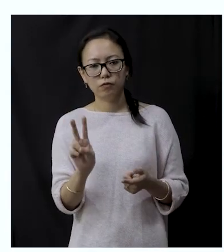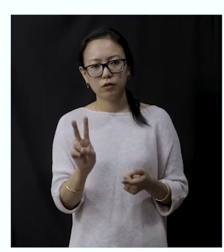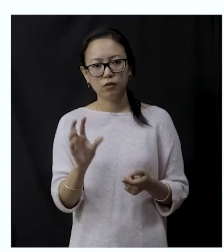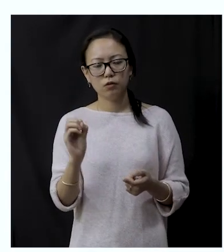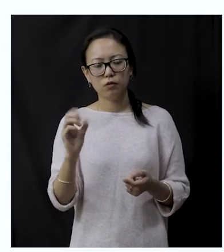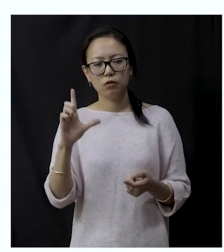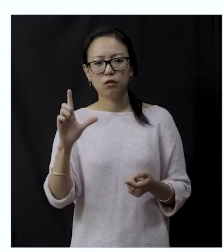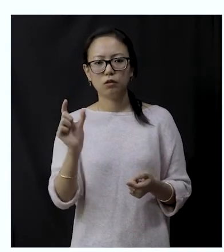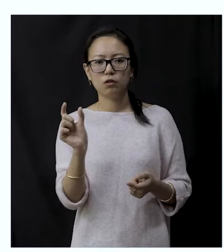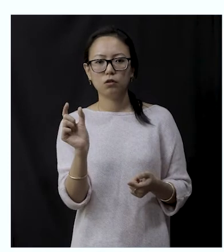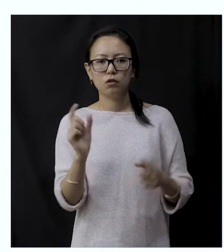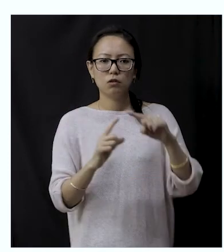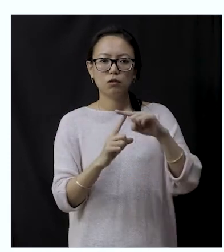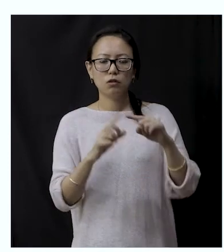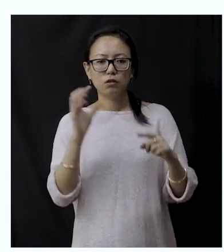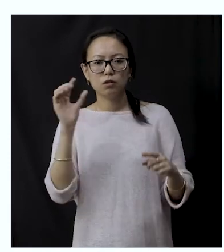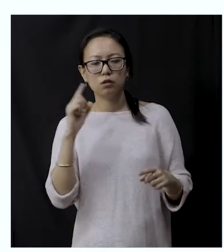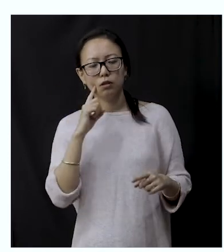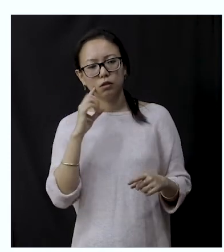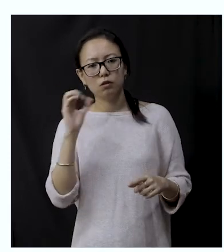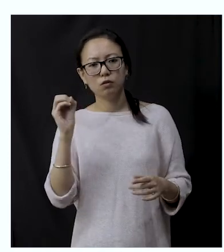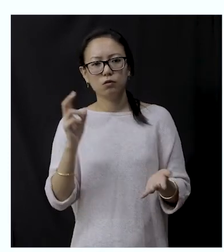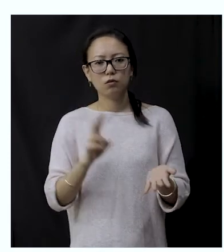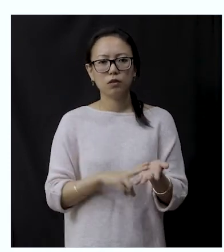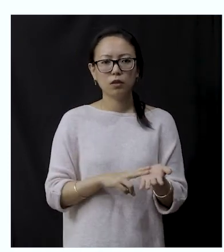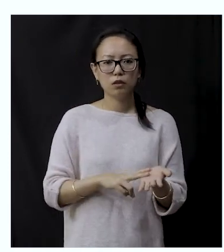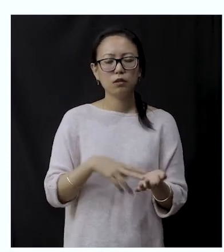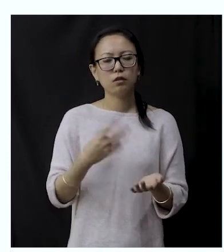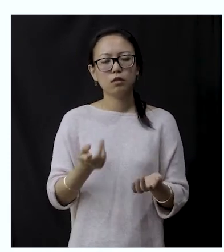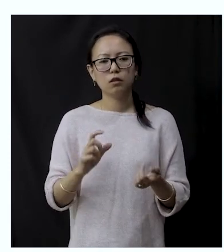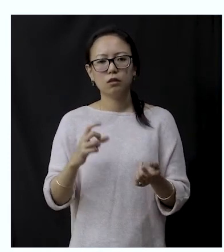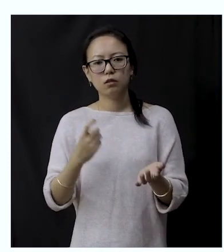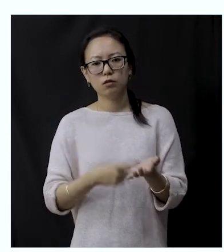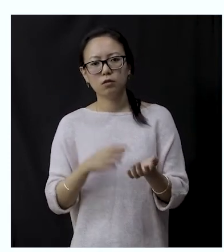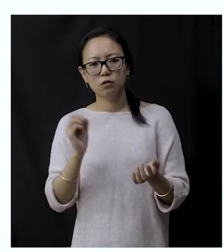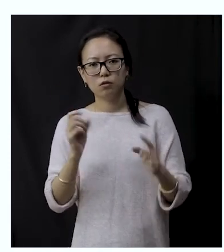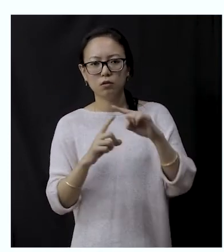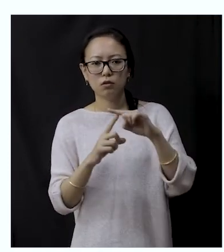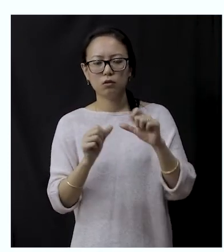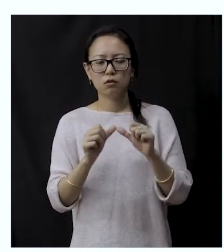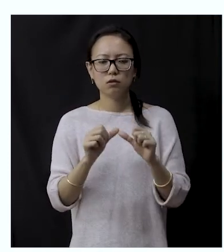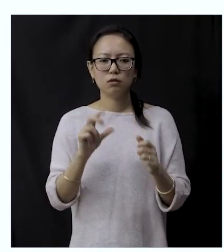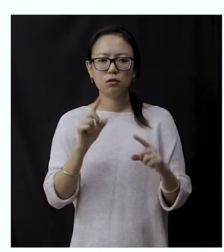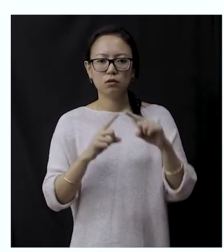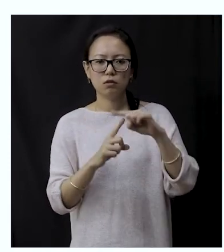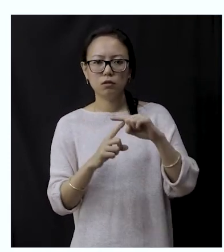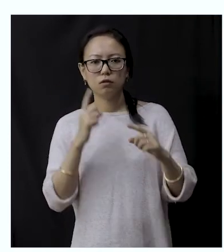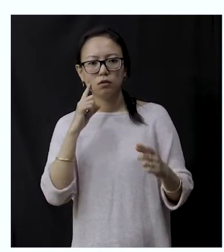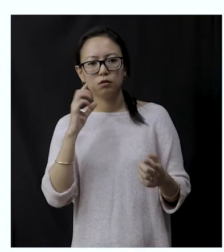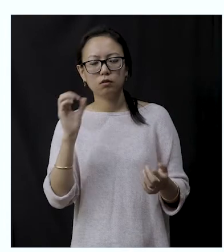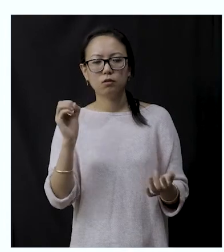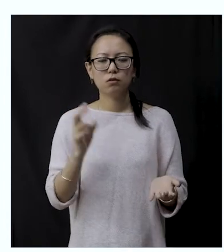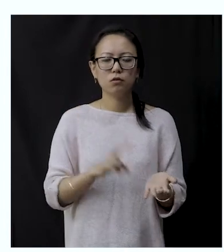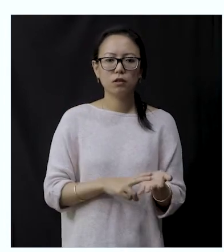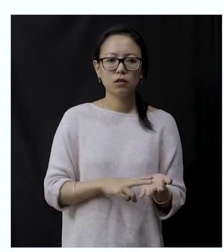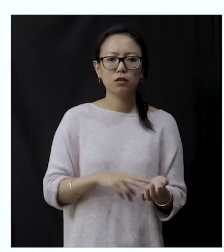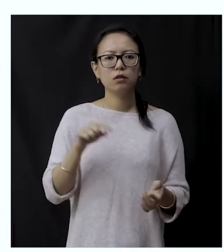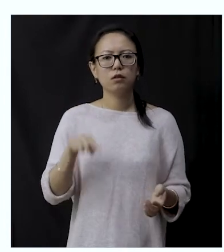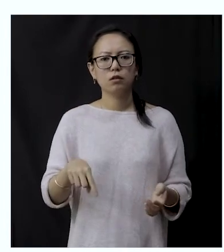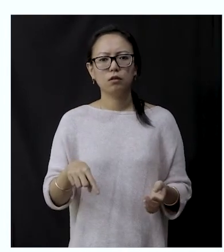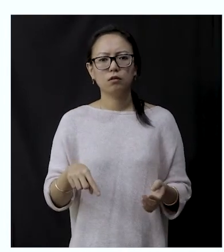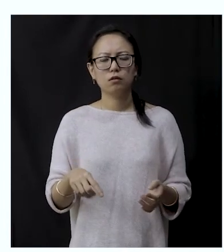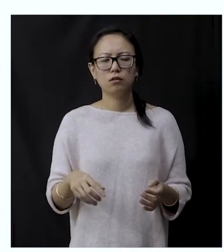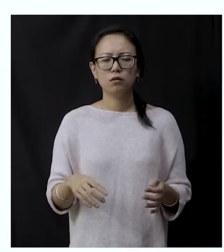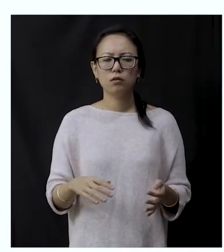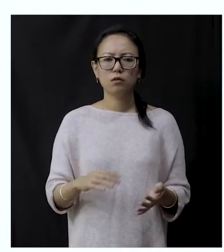students, we are going to do one activity. Now, you all may be wondering why we have learned